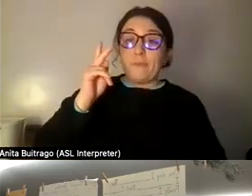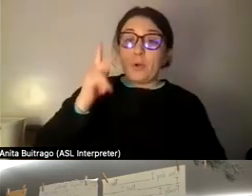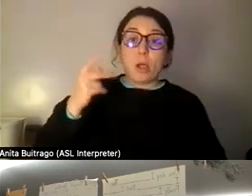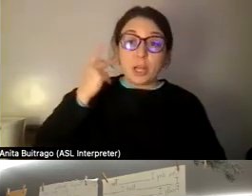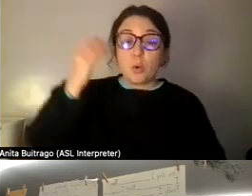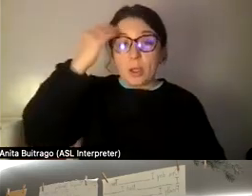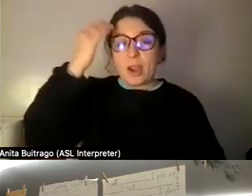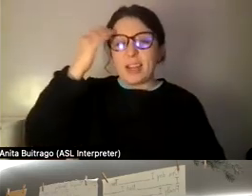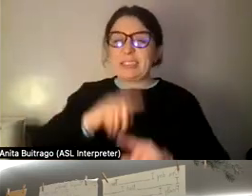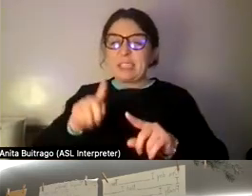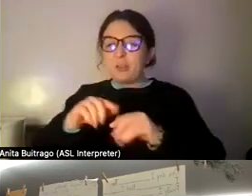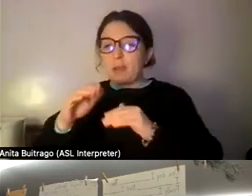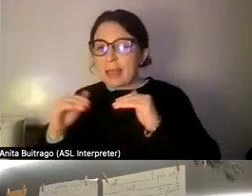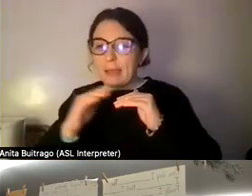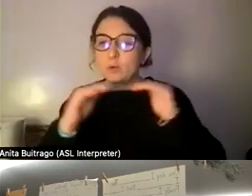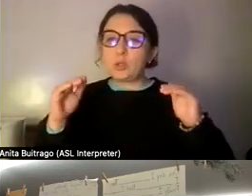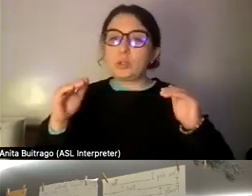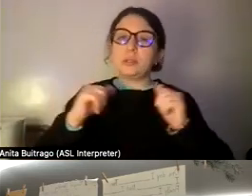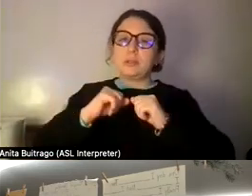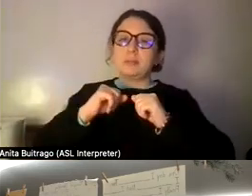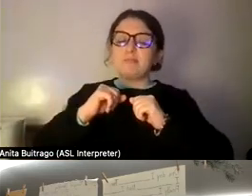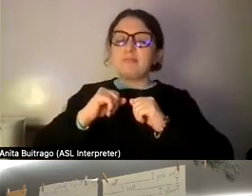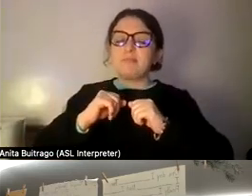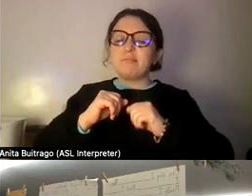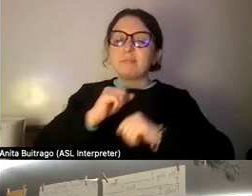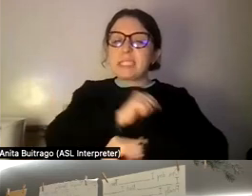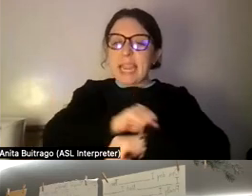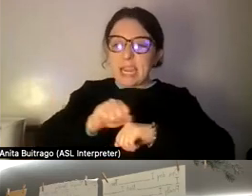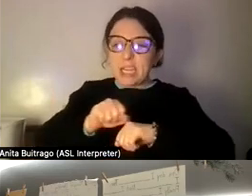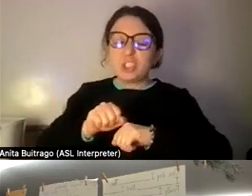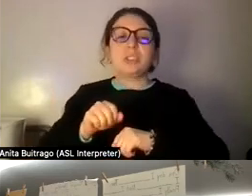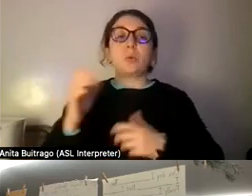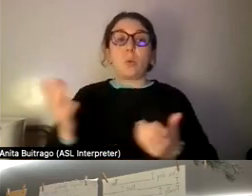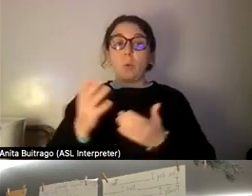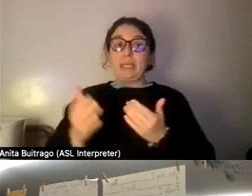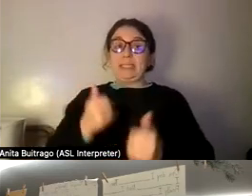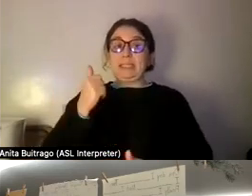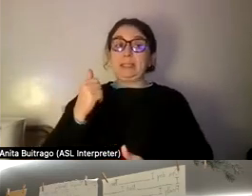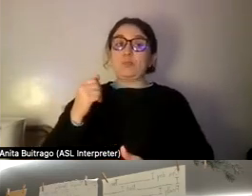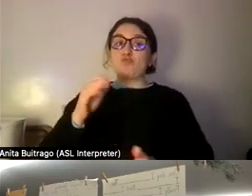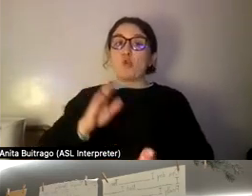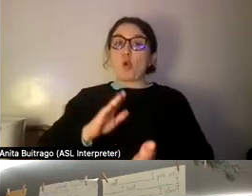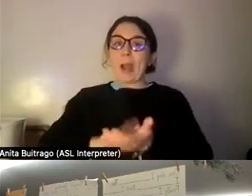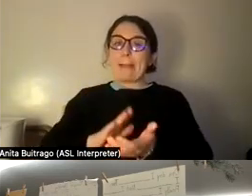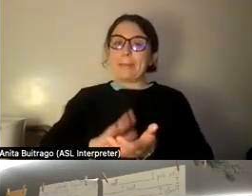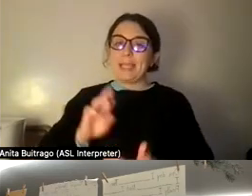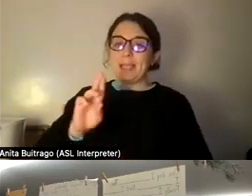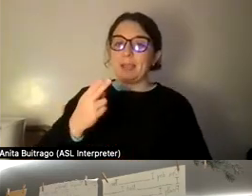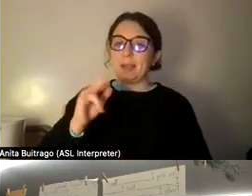stages that kids progress through. The easiest one is rhyming and alliteration. So rhyming, we